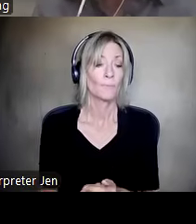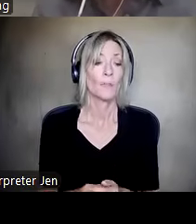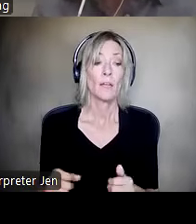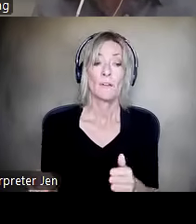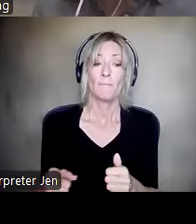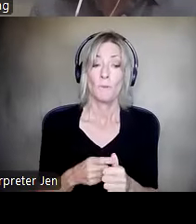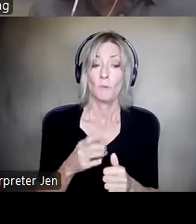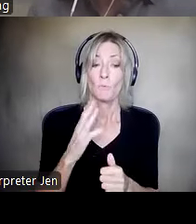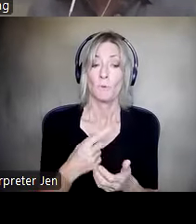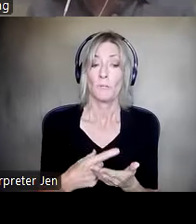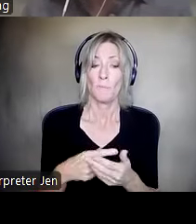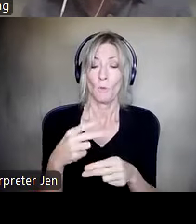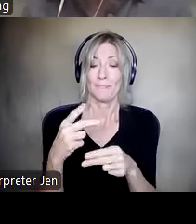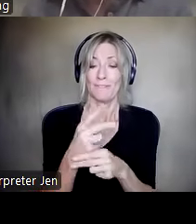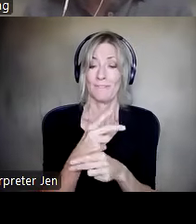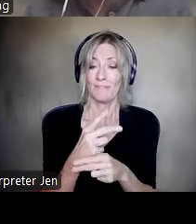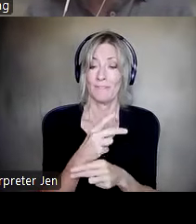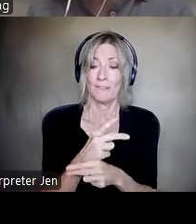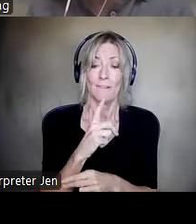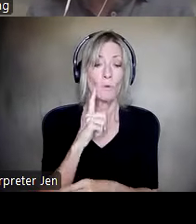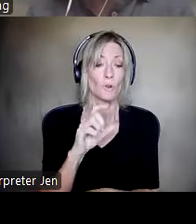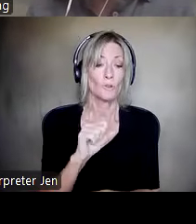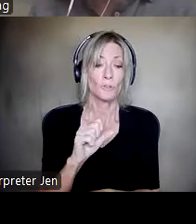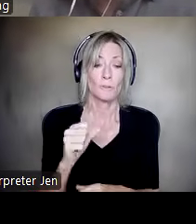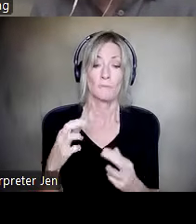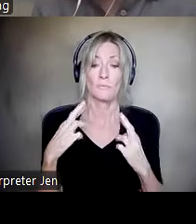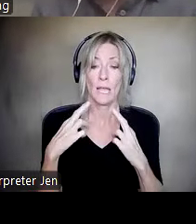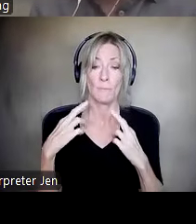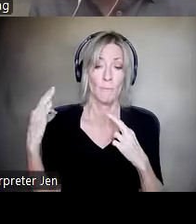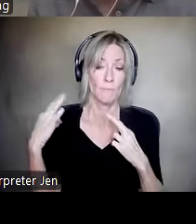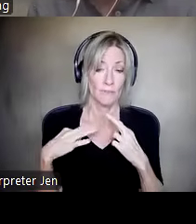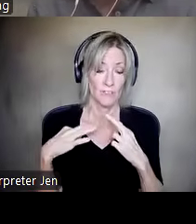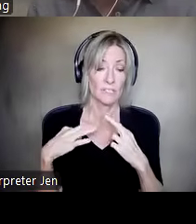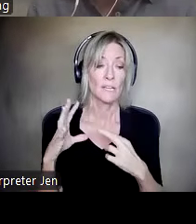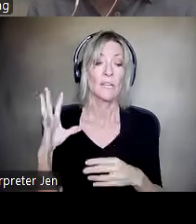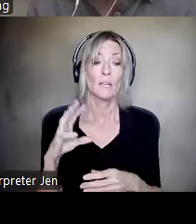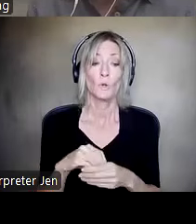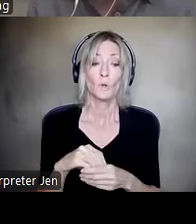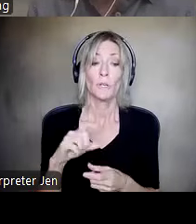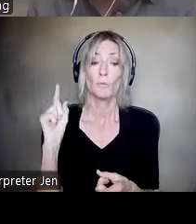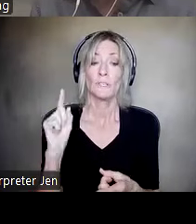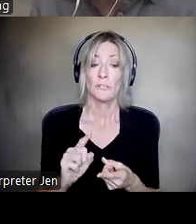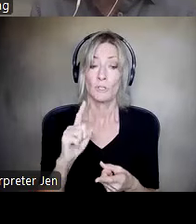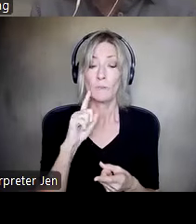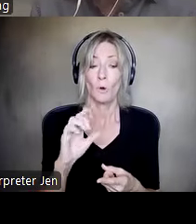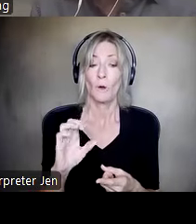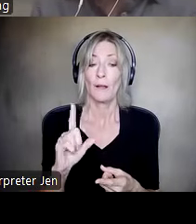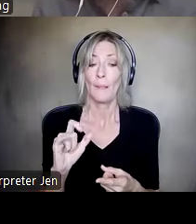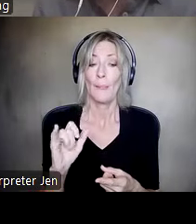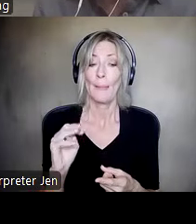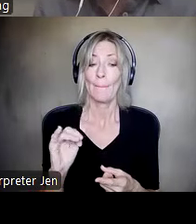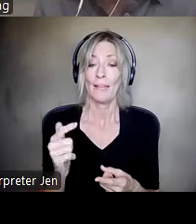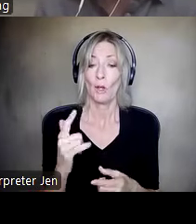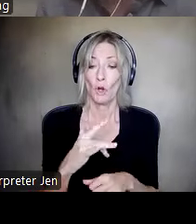over calculations for Social Security retirement benefits, including reductions for claiming early